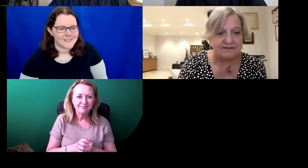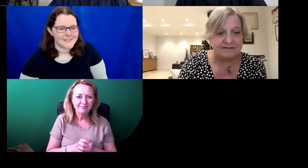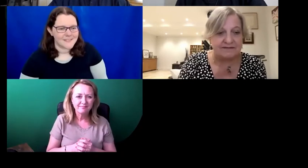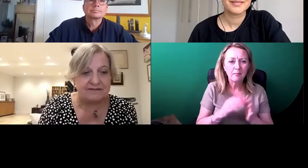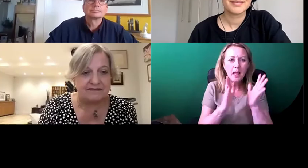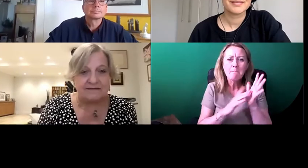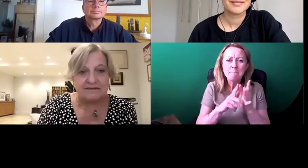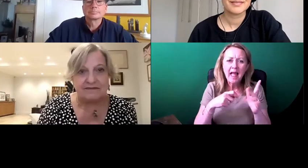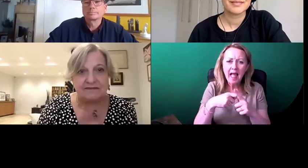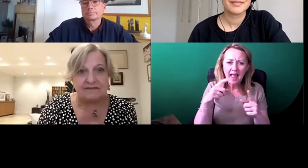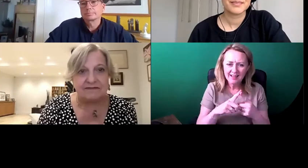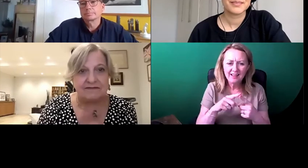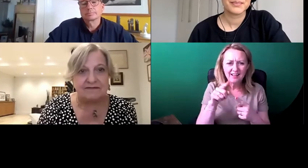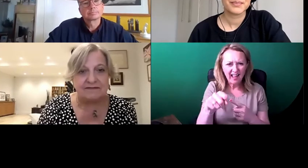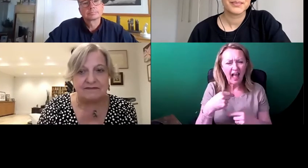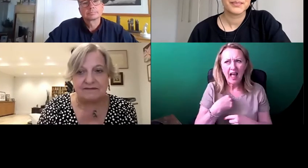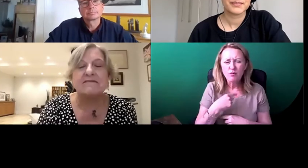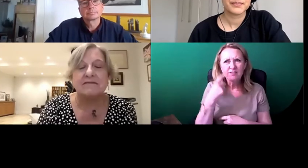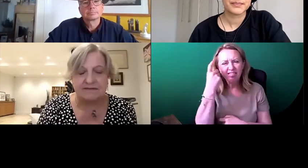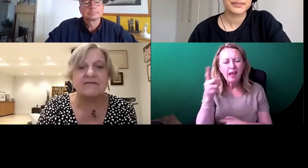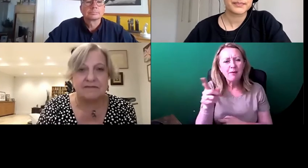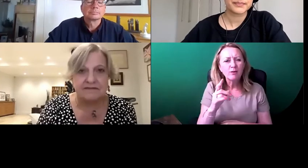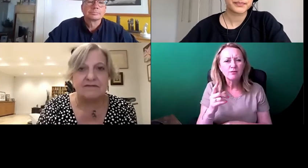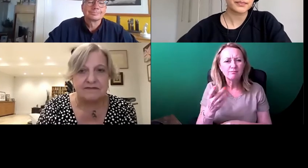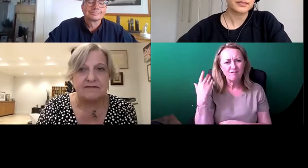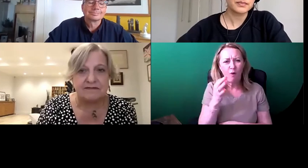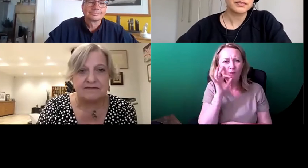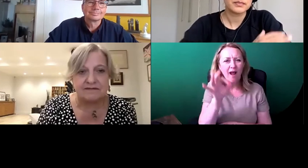Yeah, I was just thinking about the vulnerability one and how